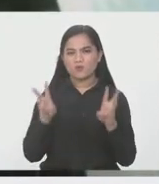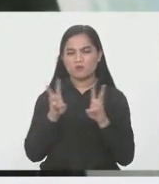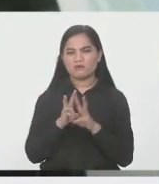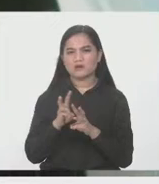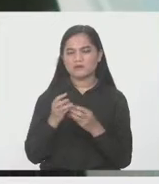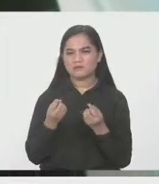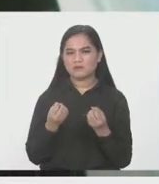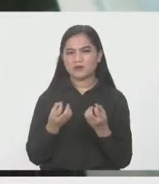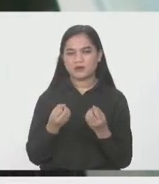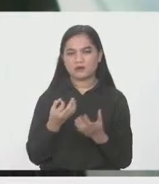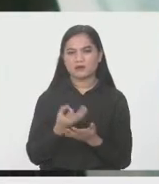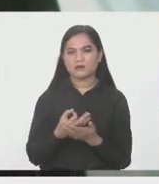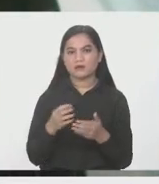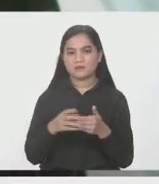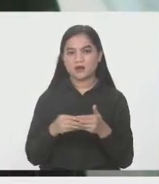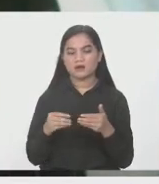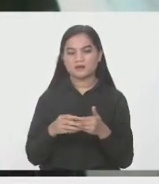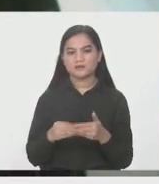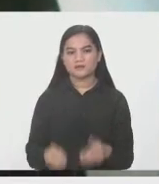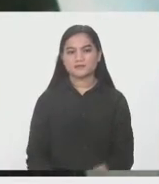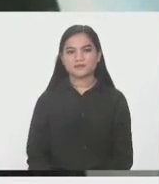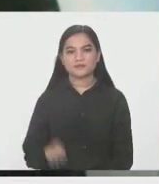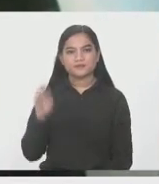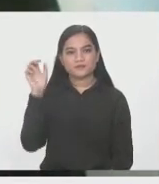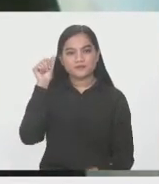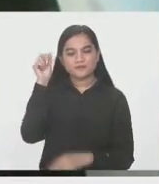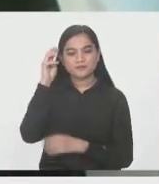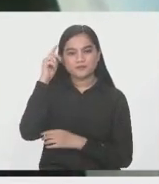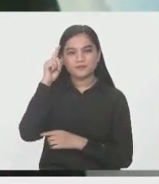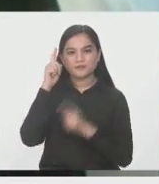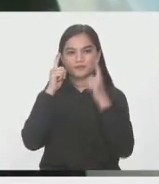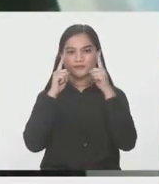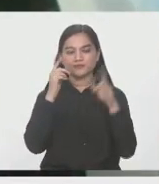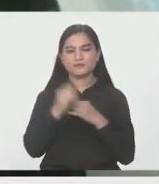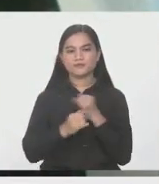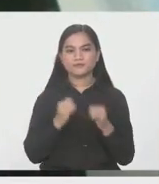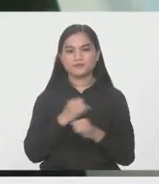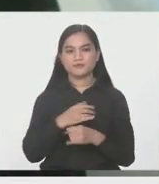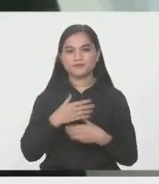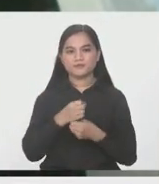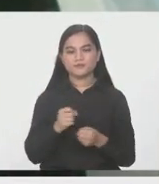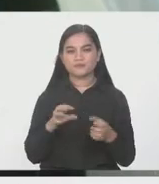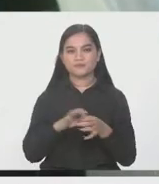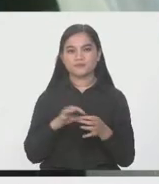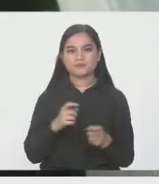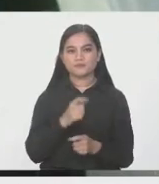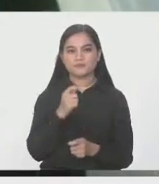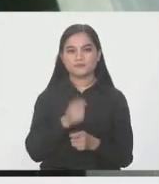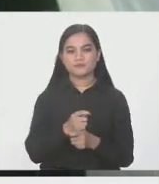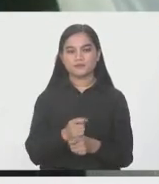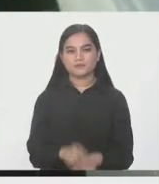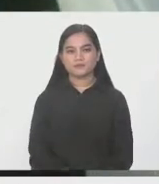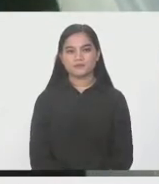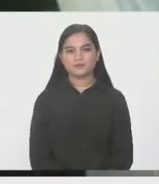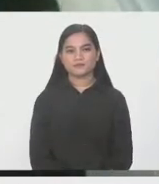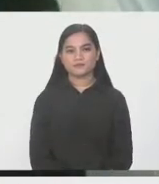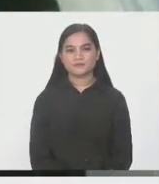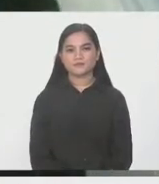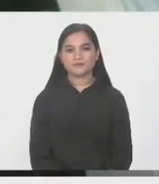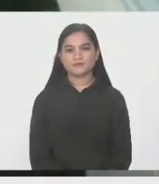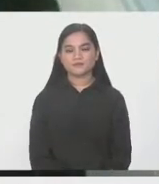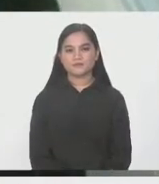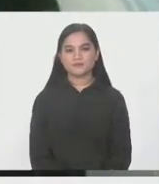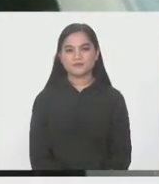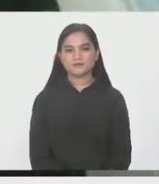Starship. Anne-Marie Gonzalez from Madaling Agila International, trusted, connected, on point. 30 seconds into flight, we are feeling